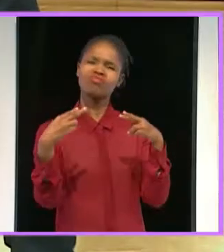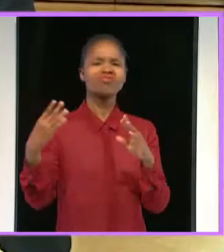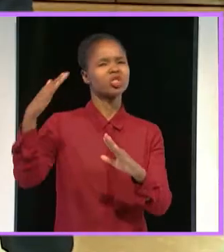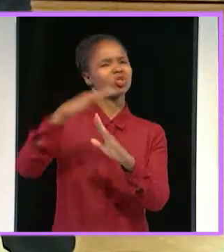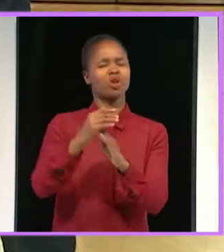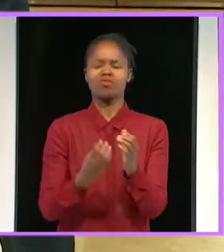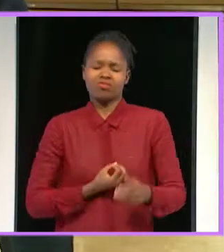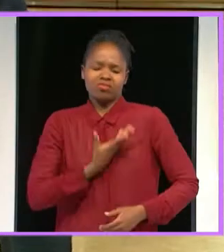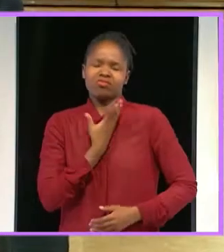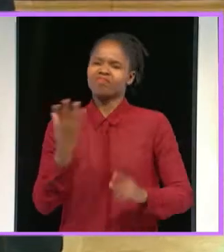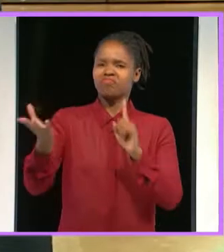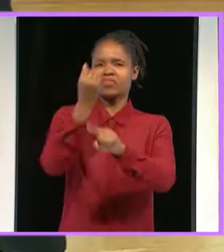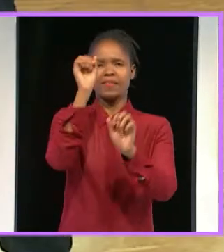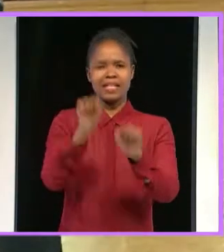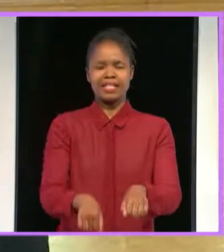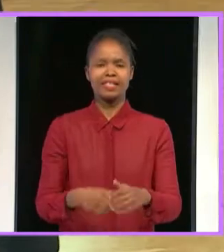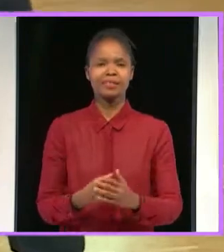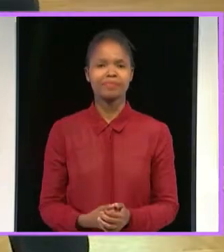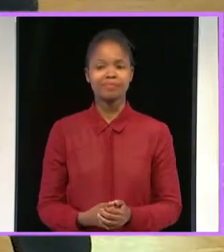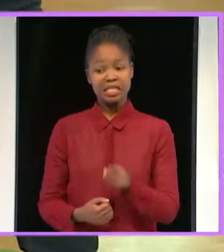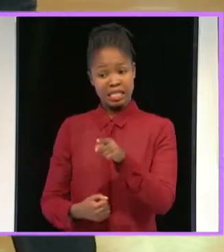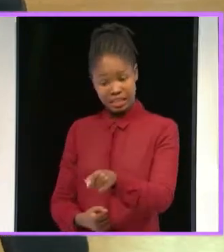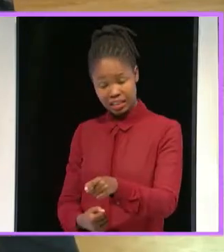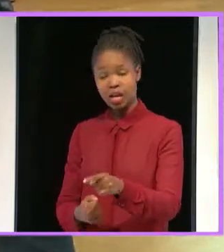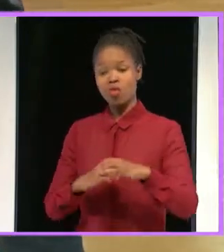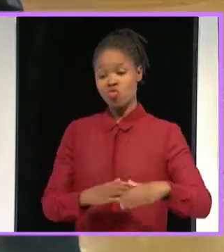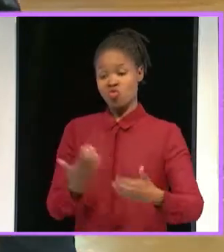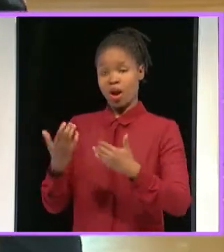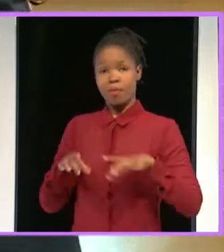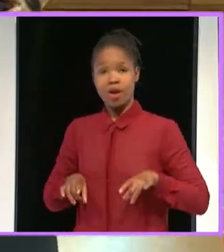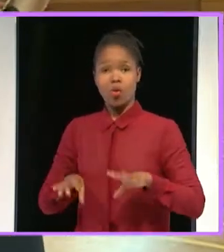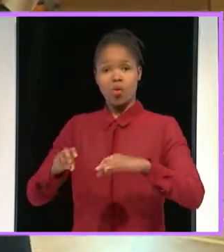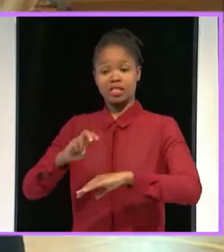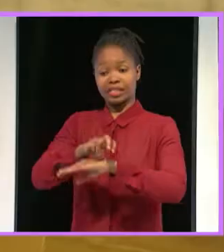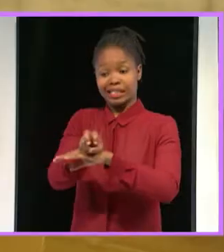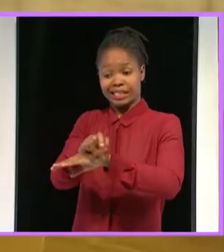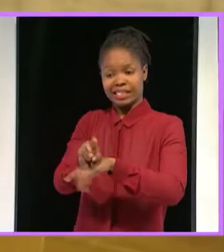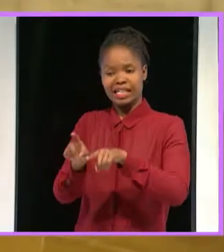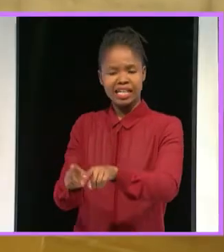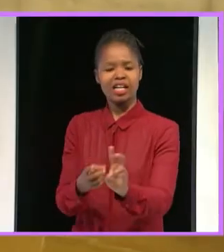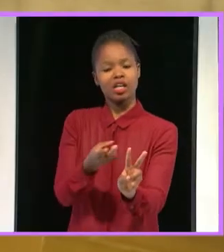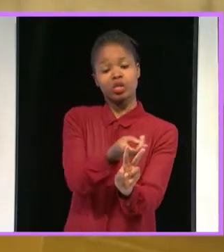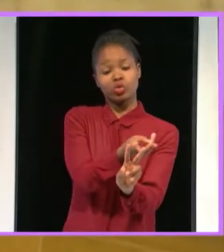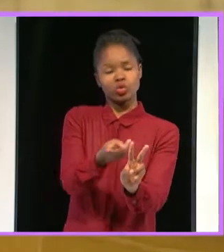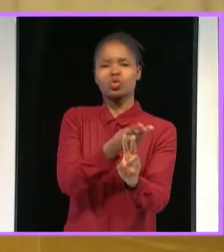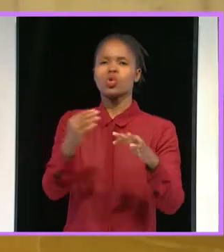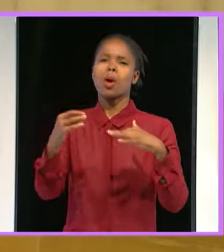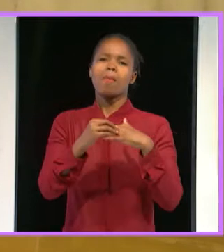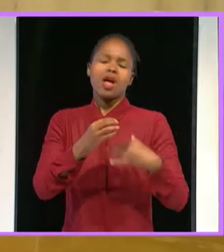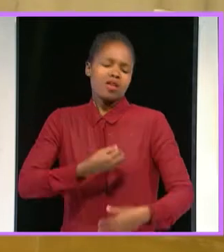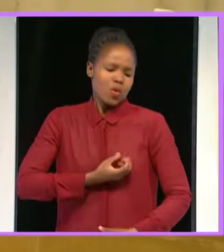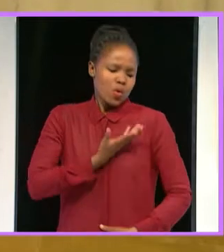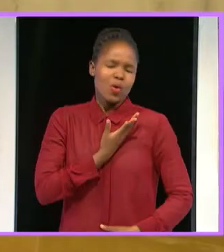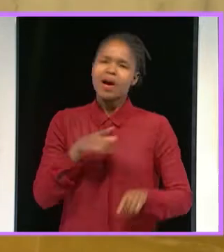When it then comes to the sport, how does it work being a married couple that is so passionate about the